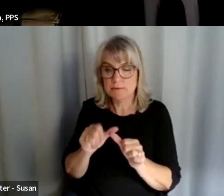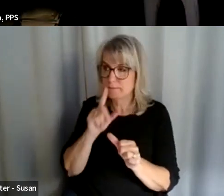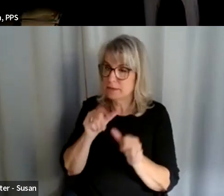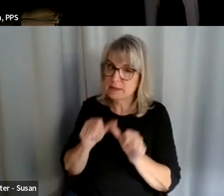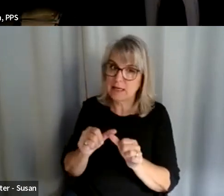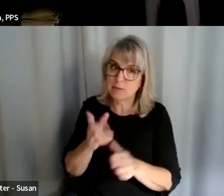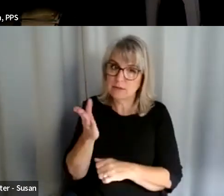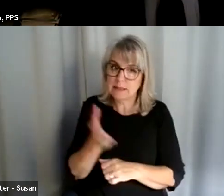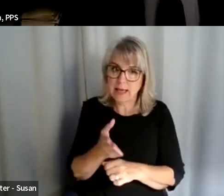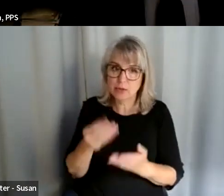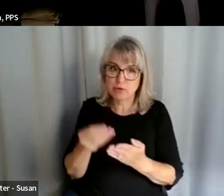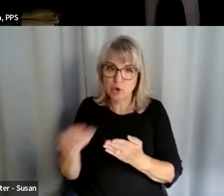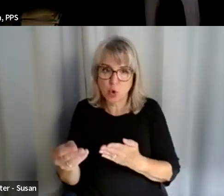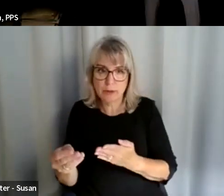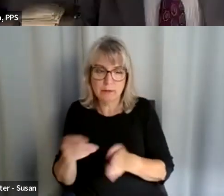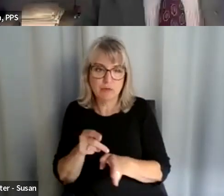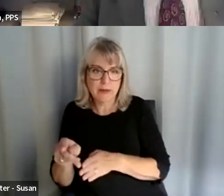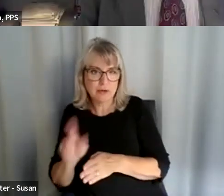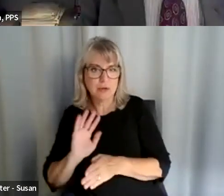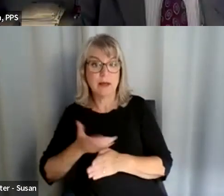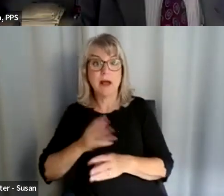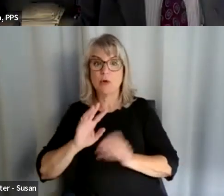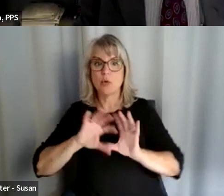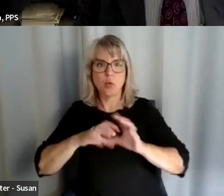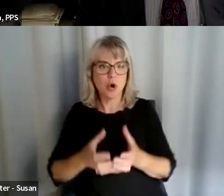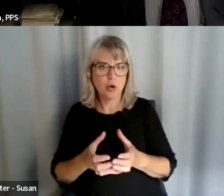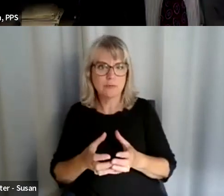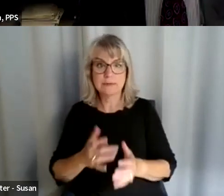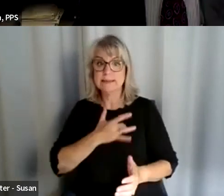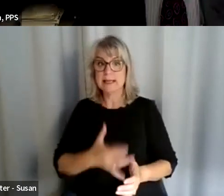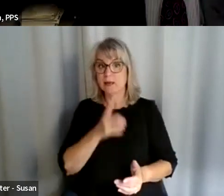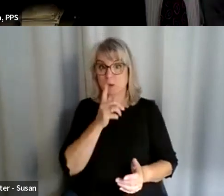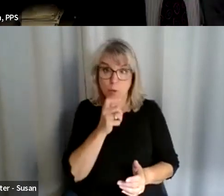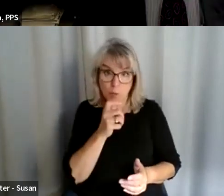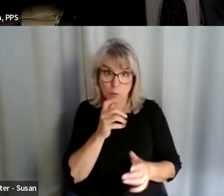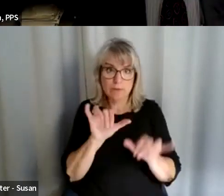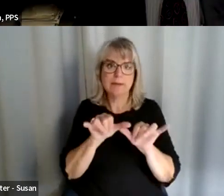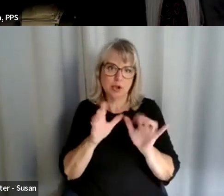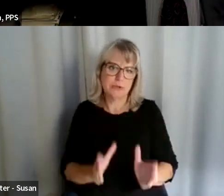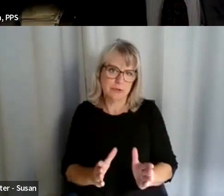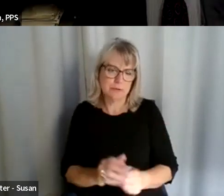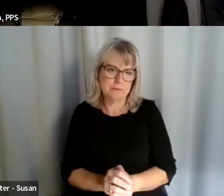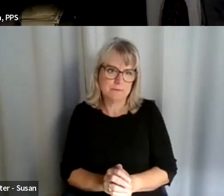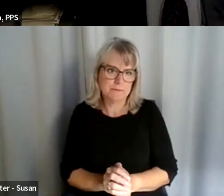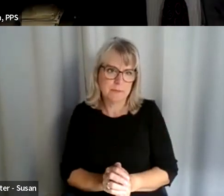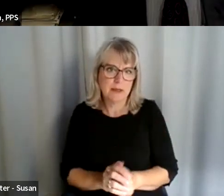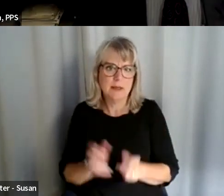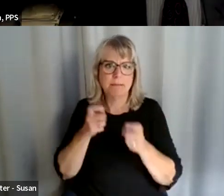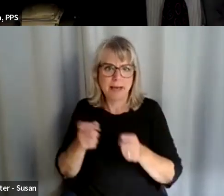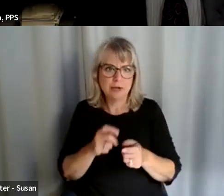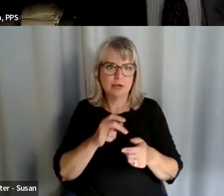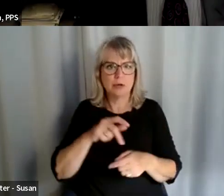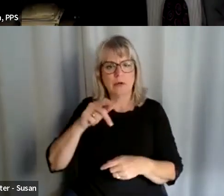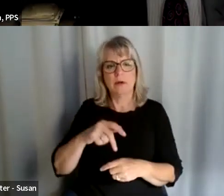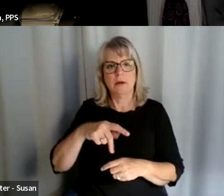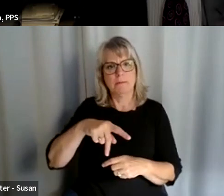the sustainability / procurement professionals in our world are usually engineers. And they are, you know, project managers. They're often project managers. They're